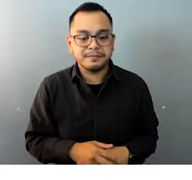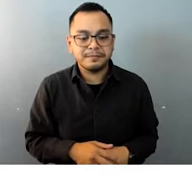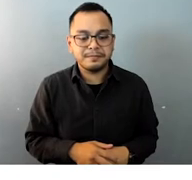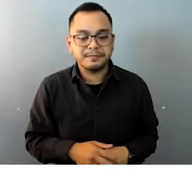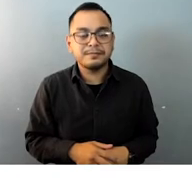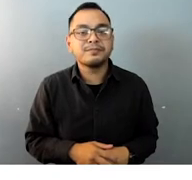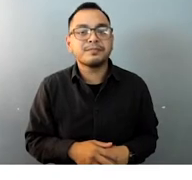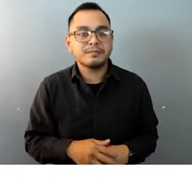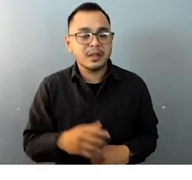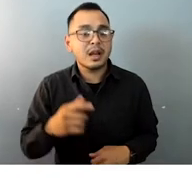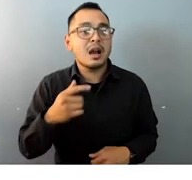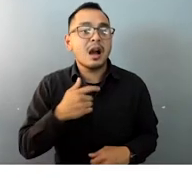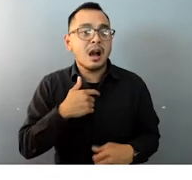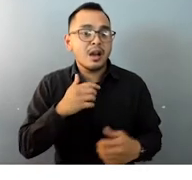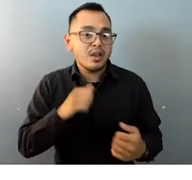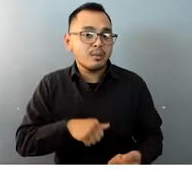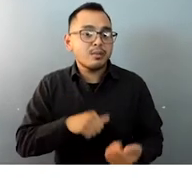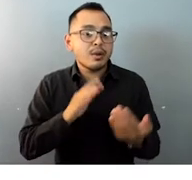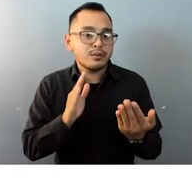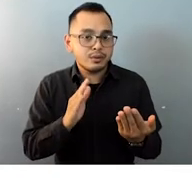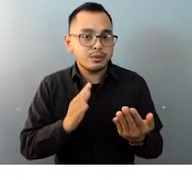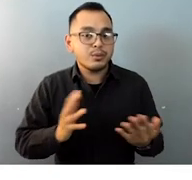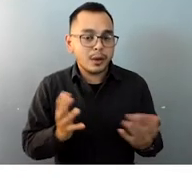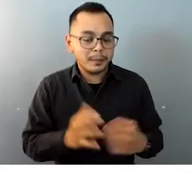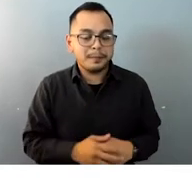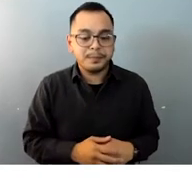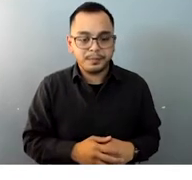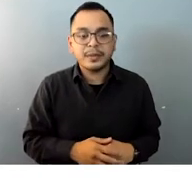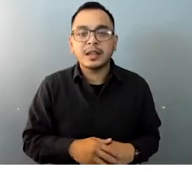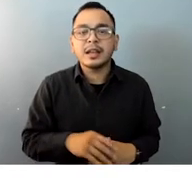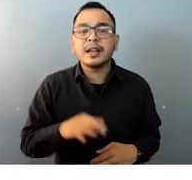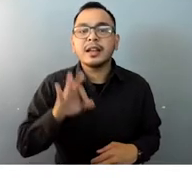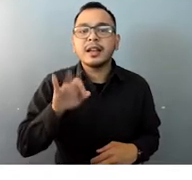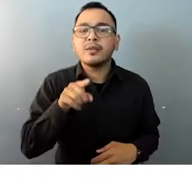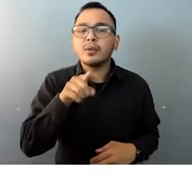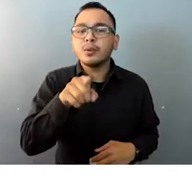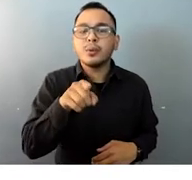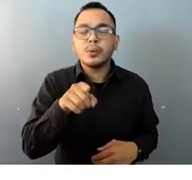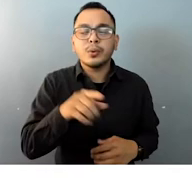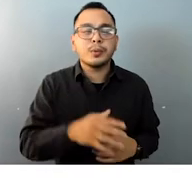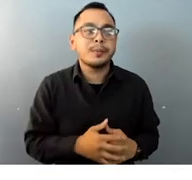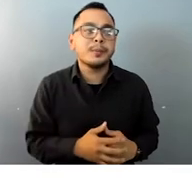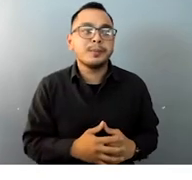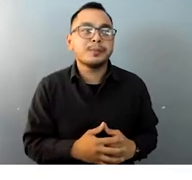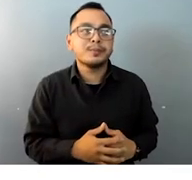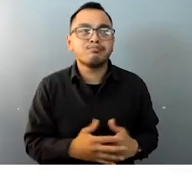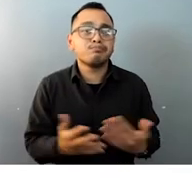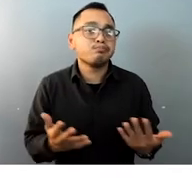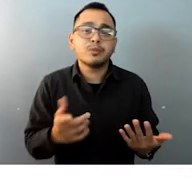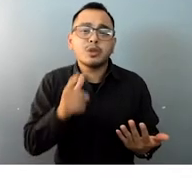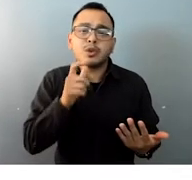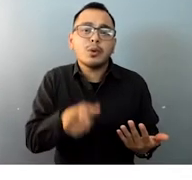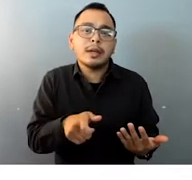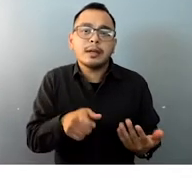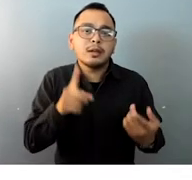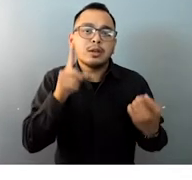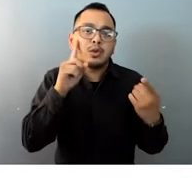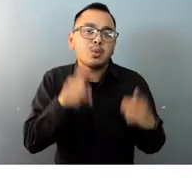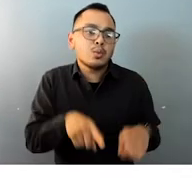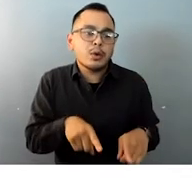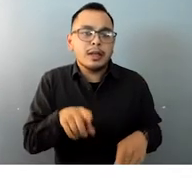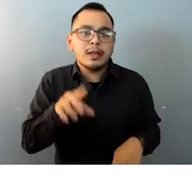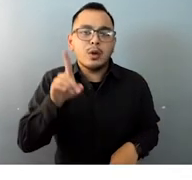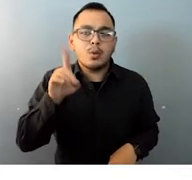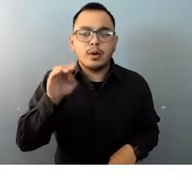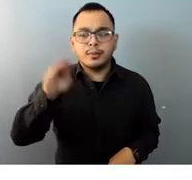so, you know, the way I'm approaching it is, okay, if you can't, you don't